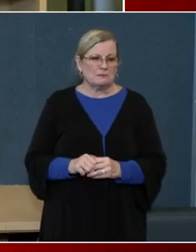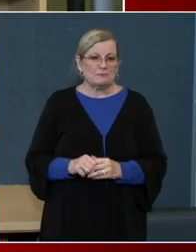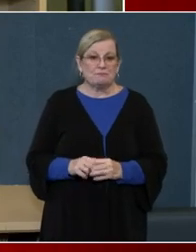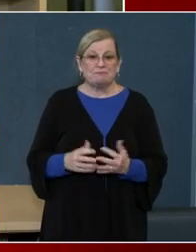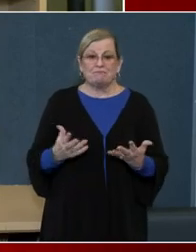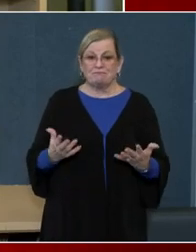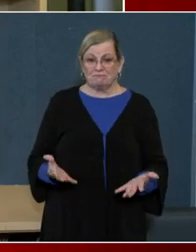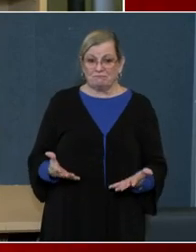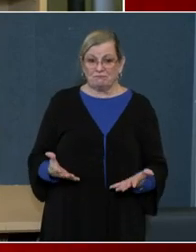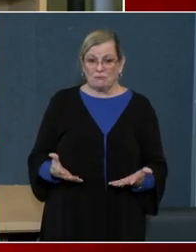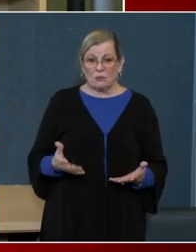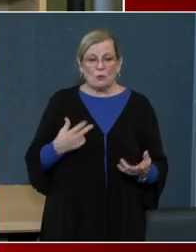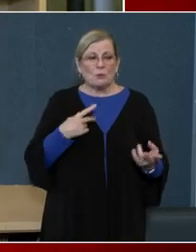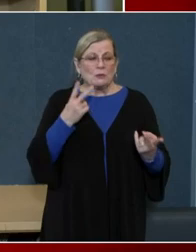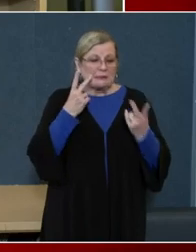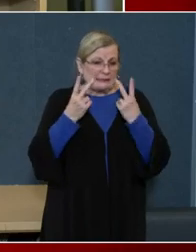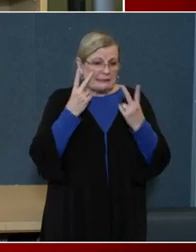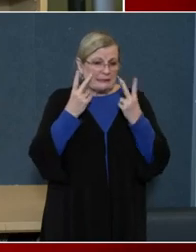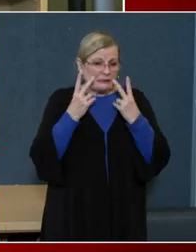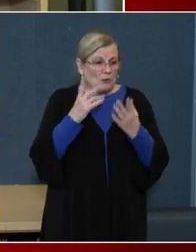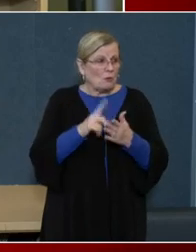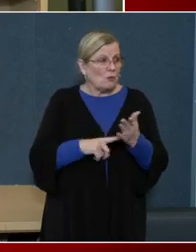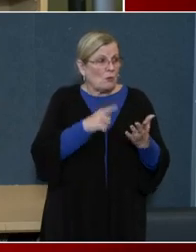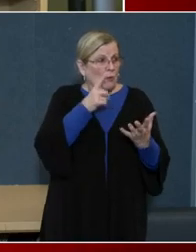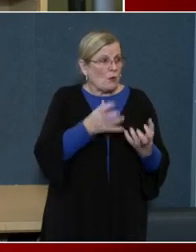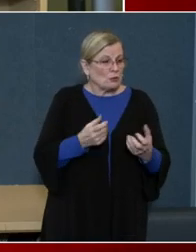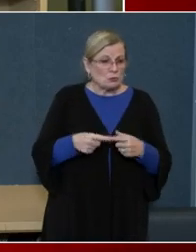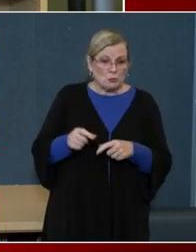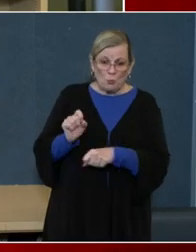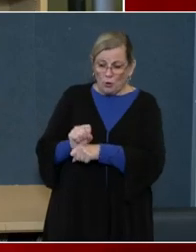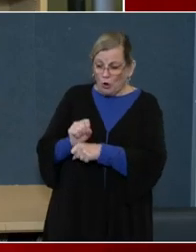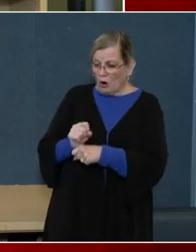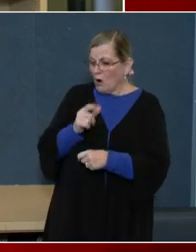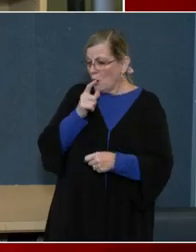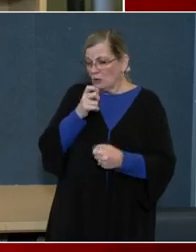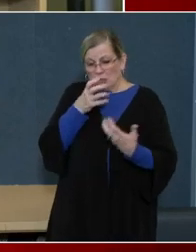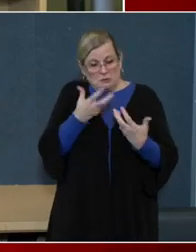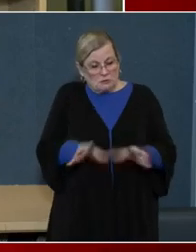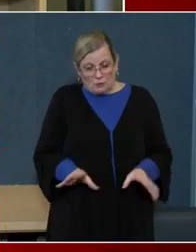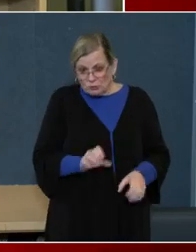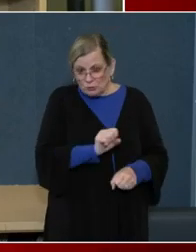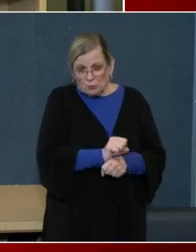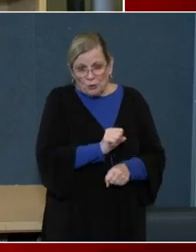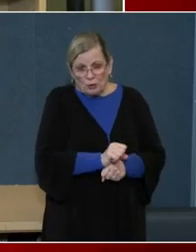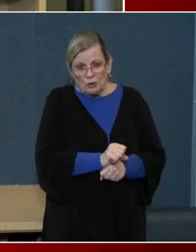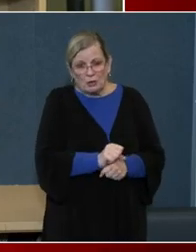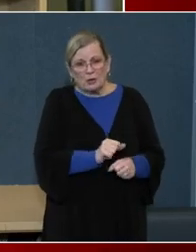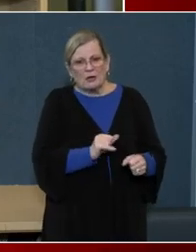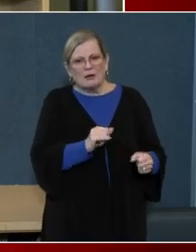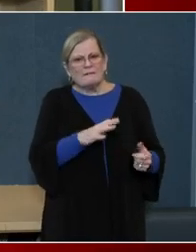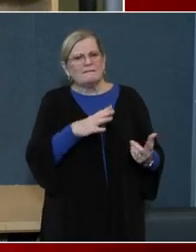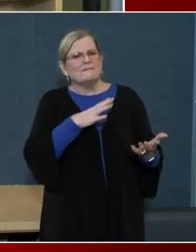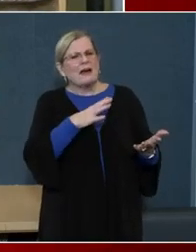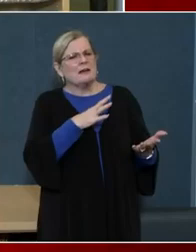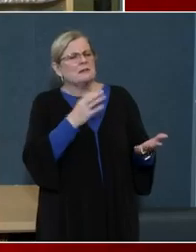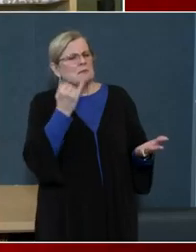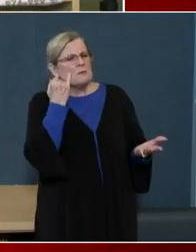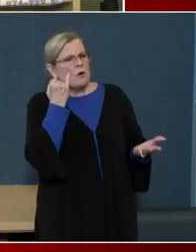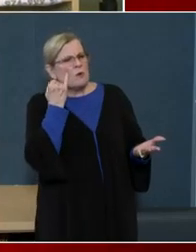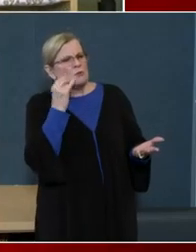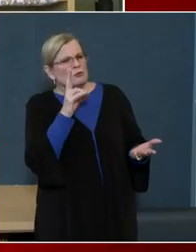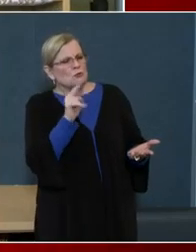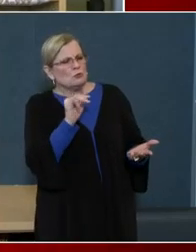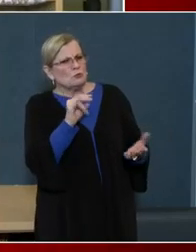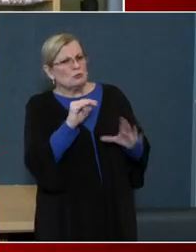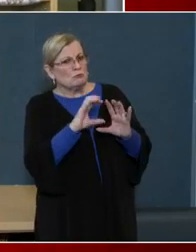person. And so what happens if you don't have enough teachers? What happens if the union protests? And I got to say, I think President Davis would take exception